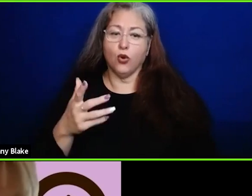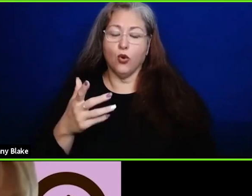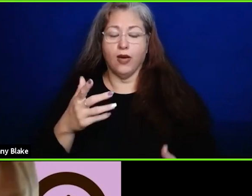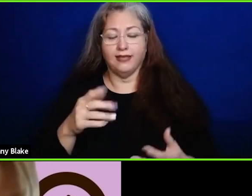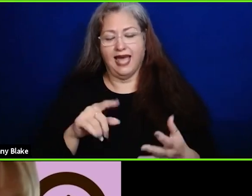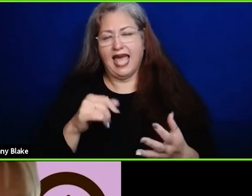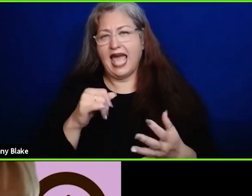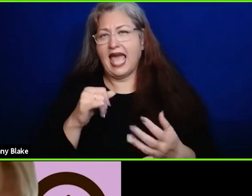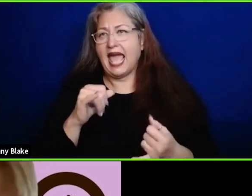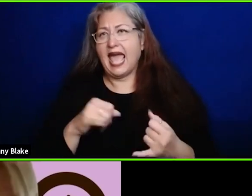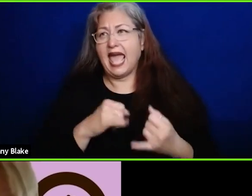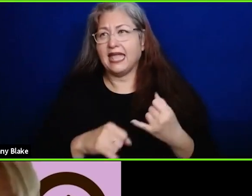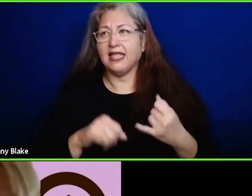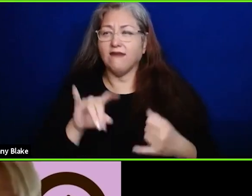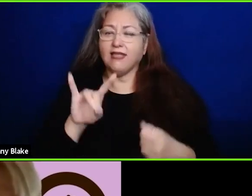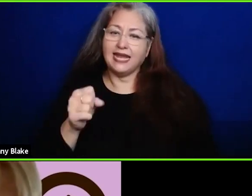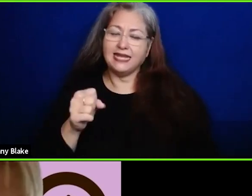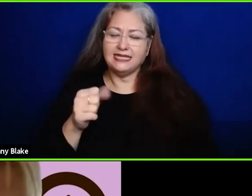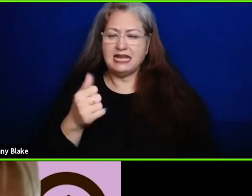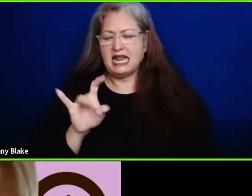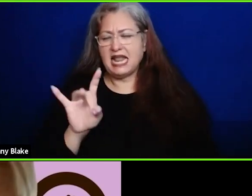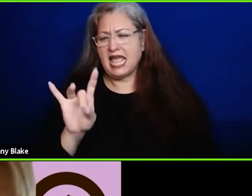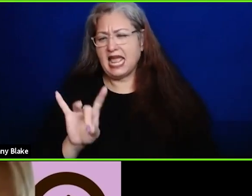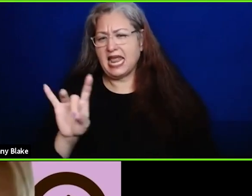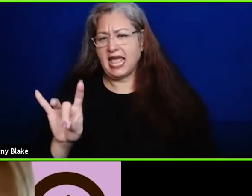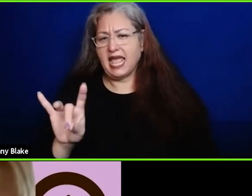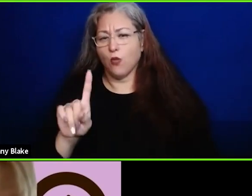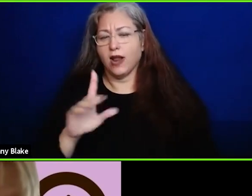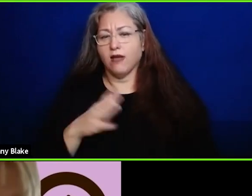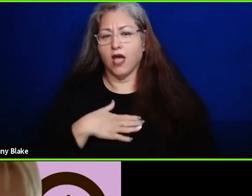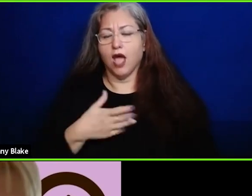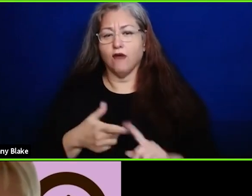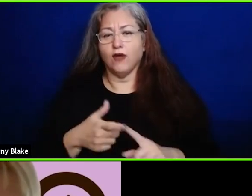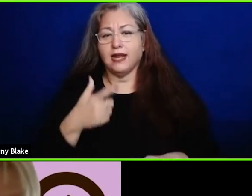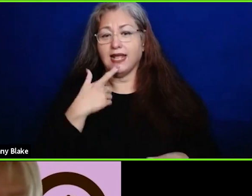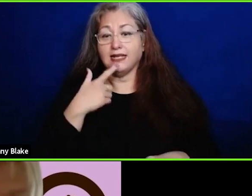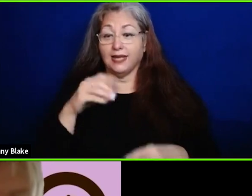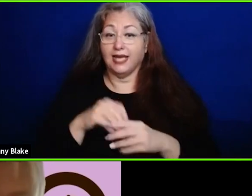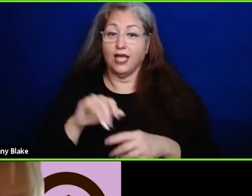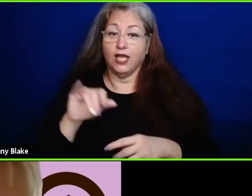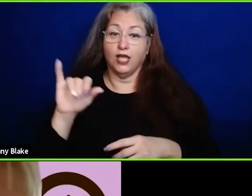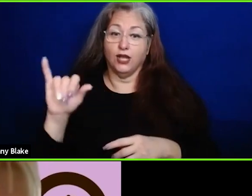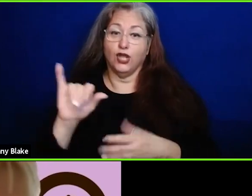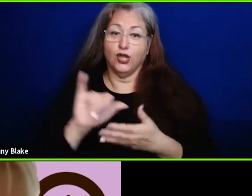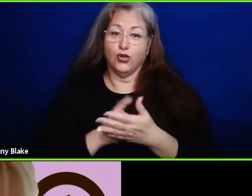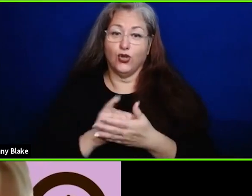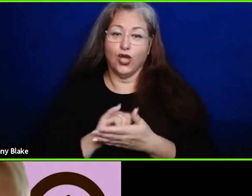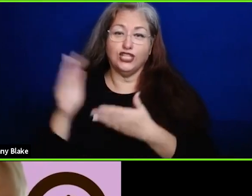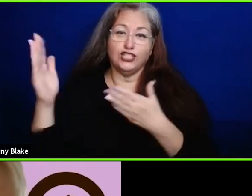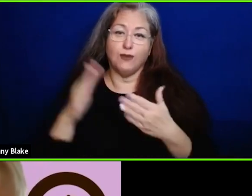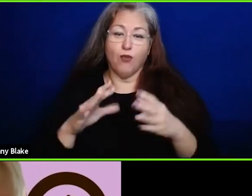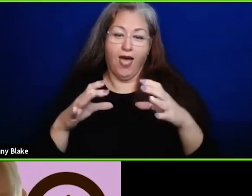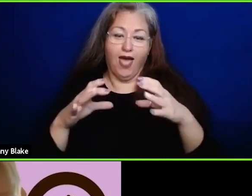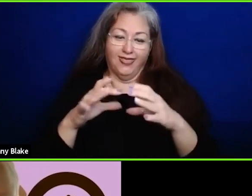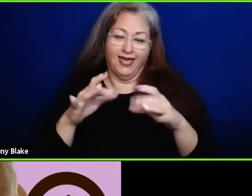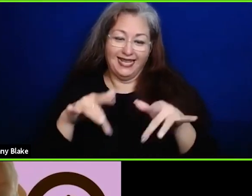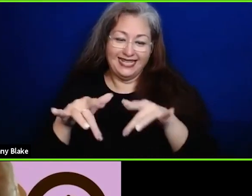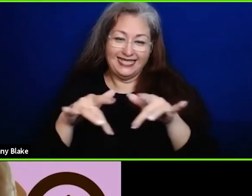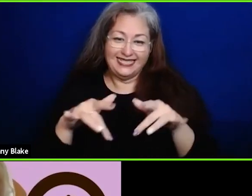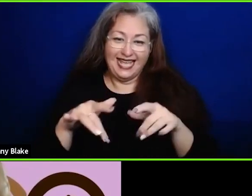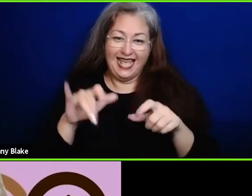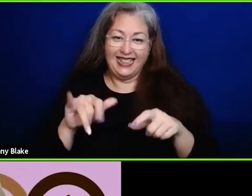80s, 88, one of our friend lesbian was in New York, and so she brought a cassette which